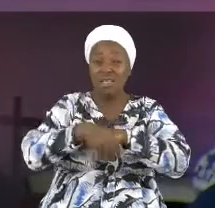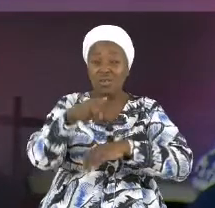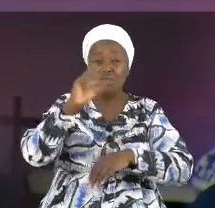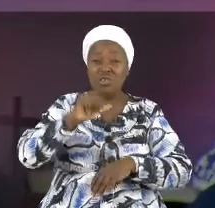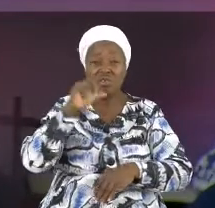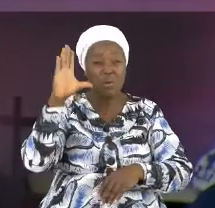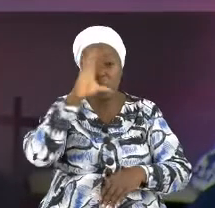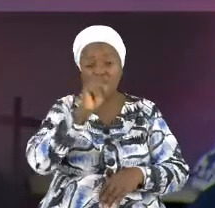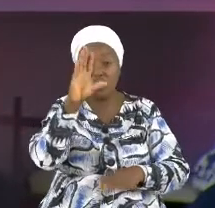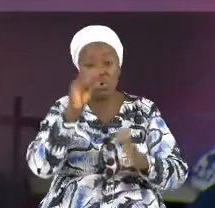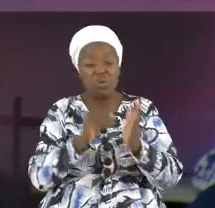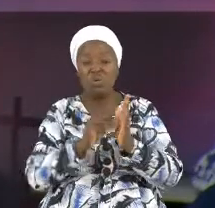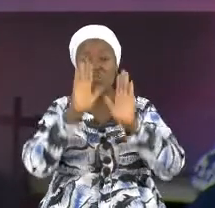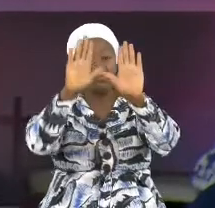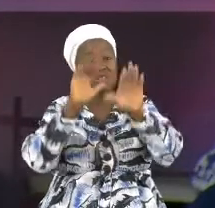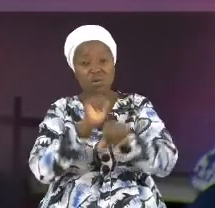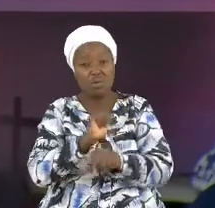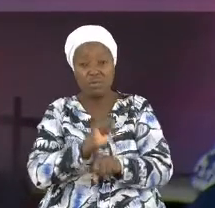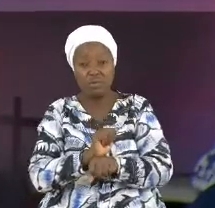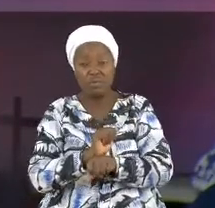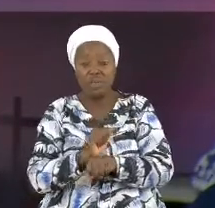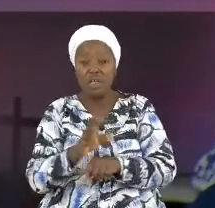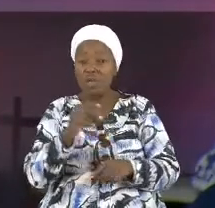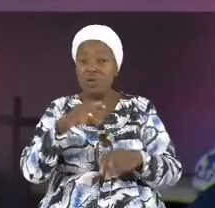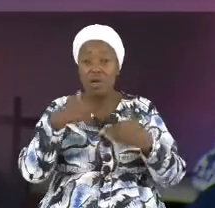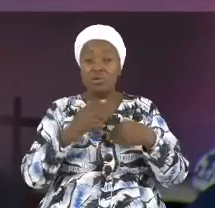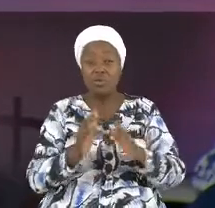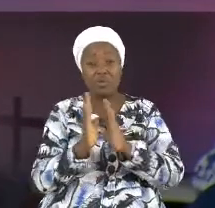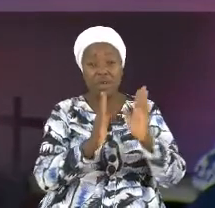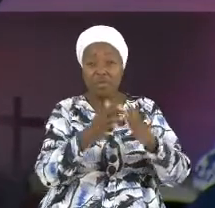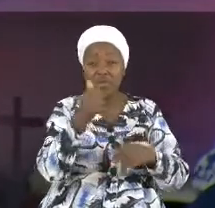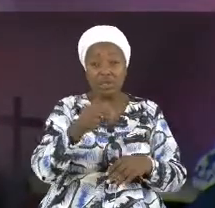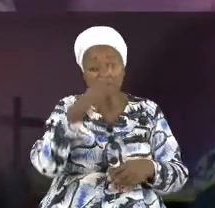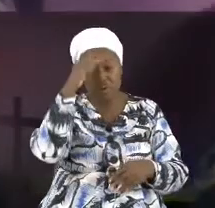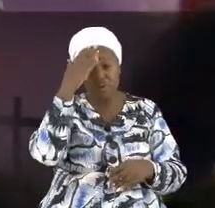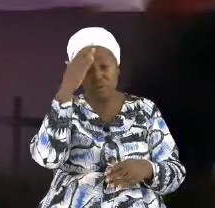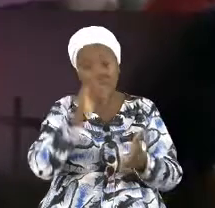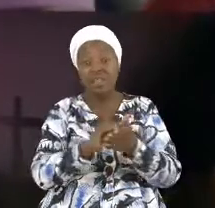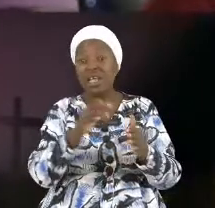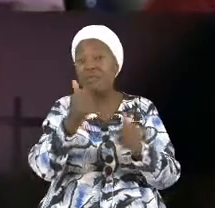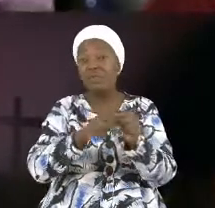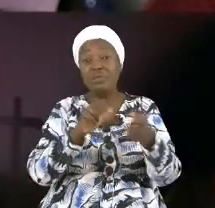problem you have come with, you will drop it here.